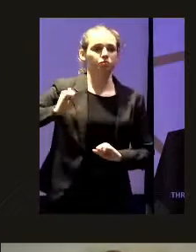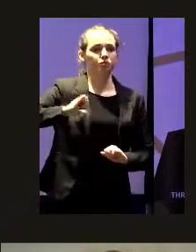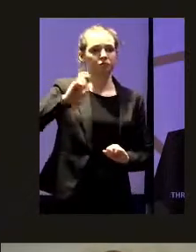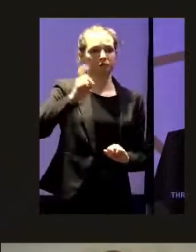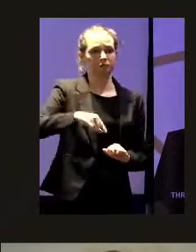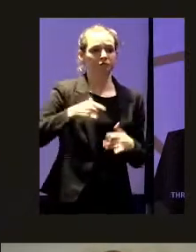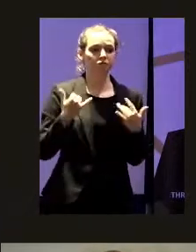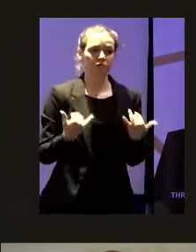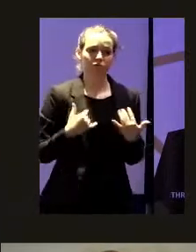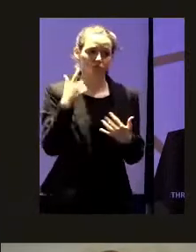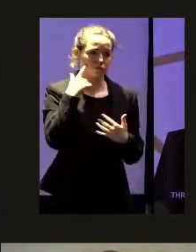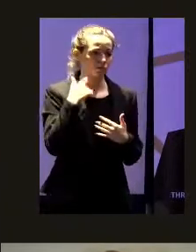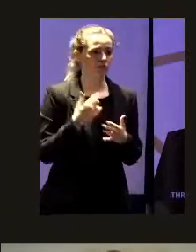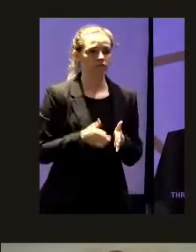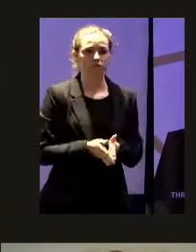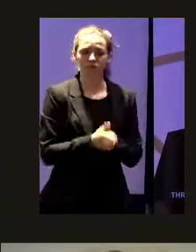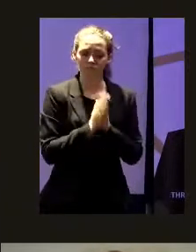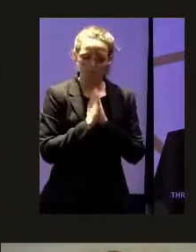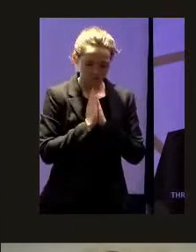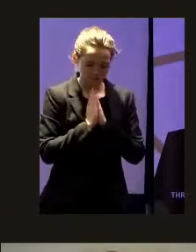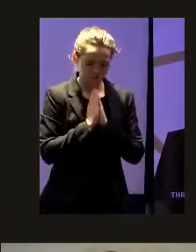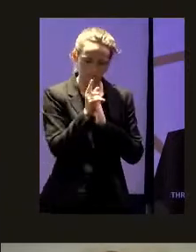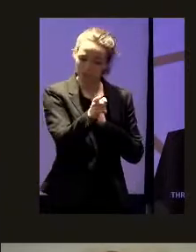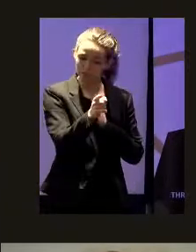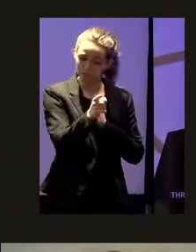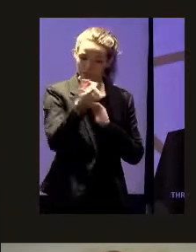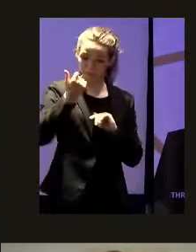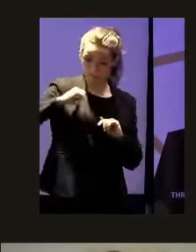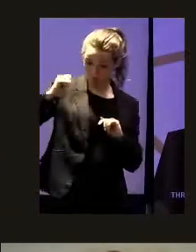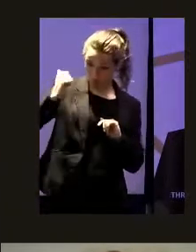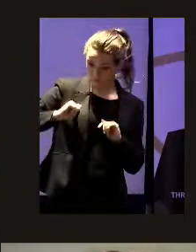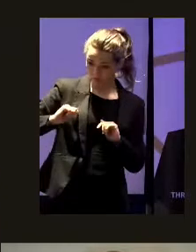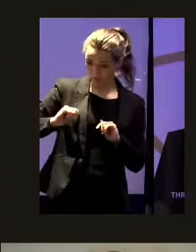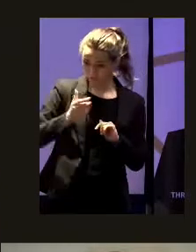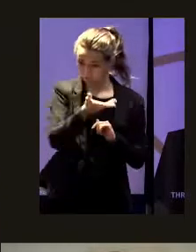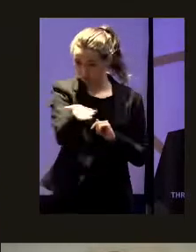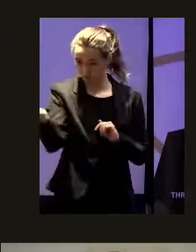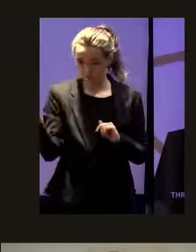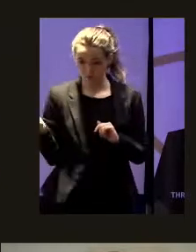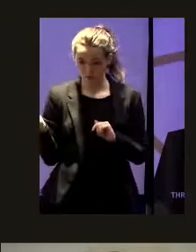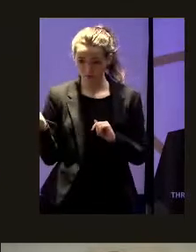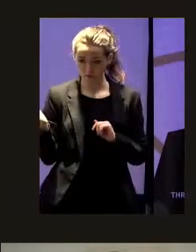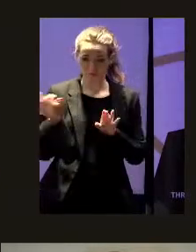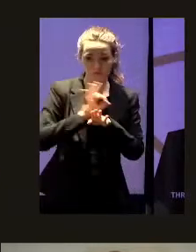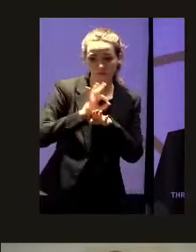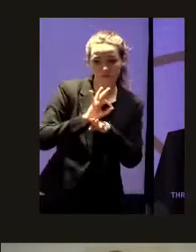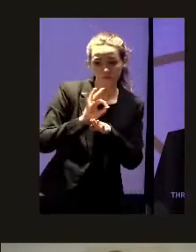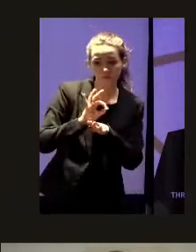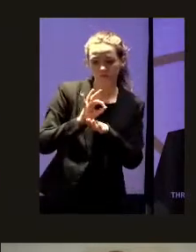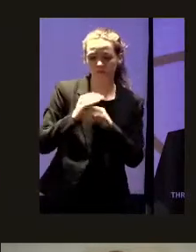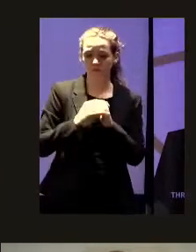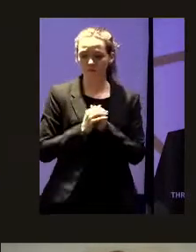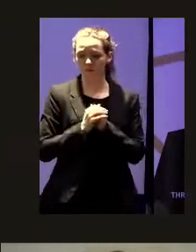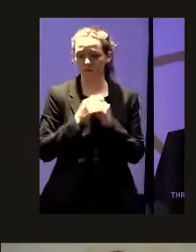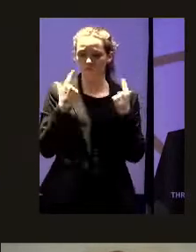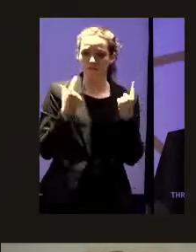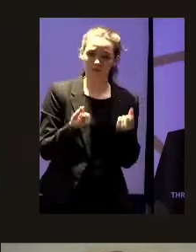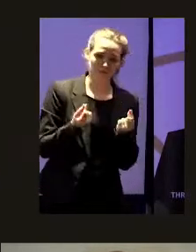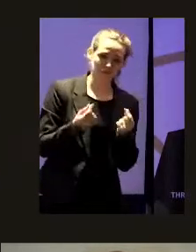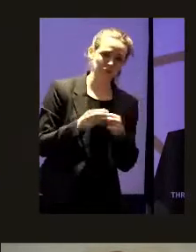with municipalities in this, those that are in the urban planning, those that are